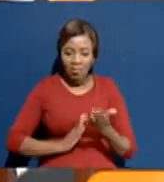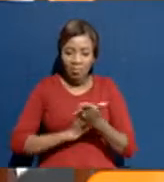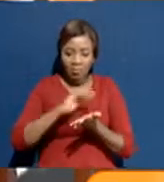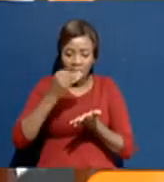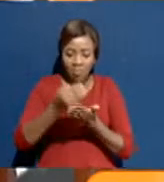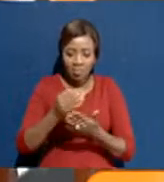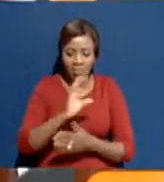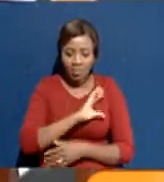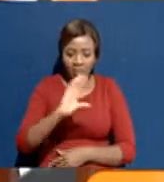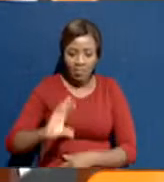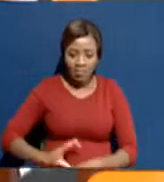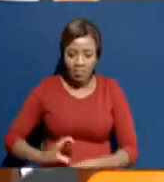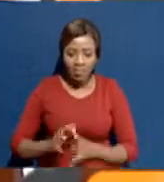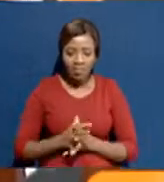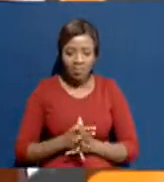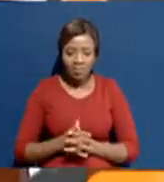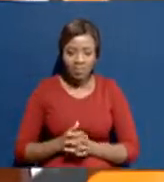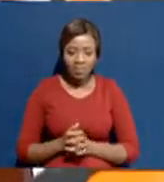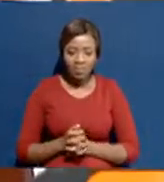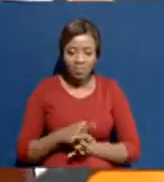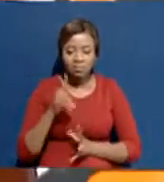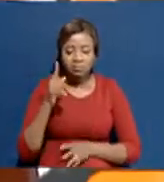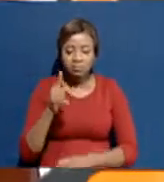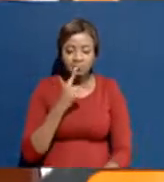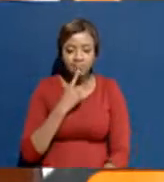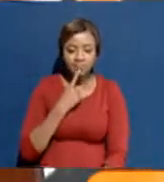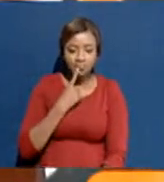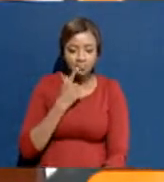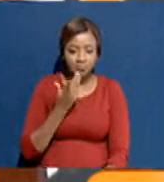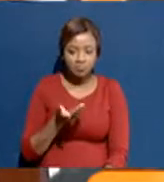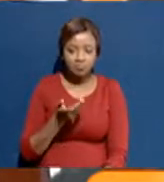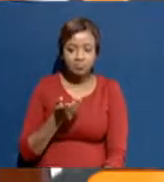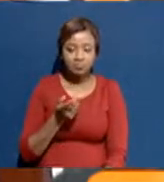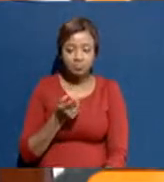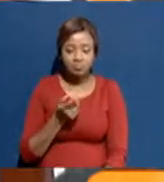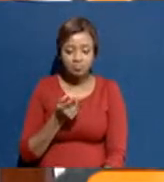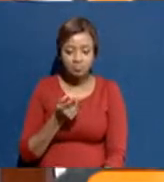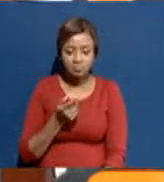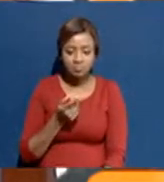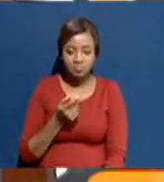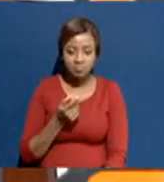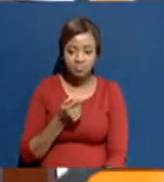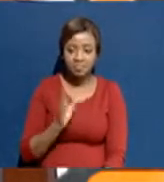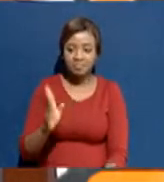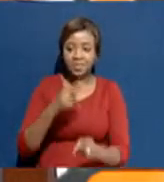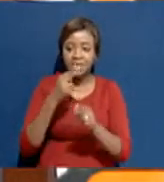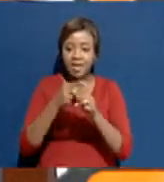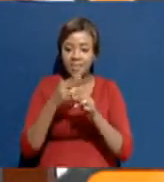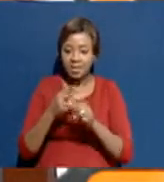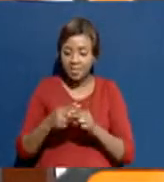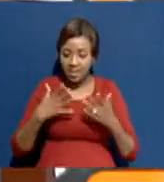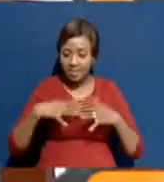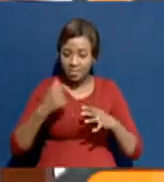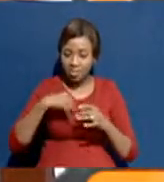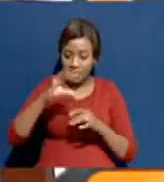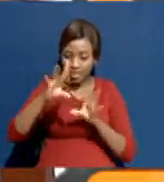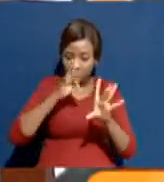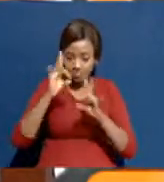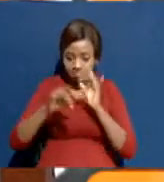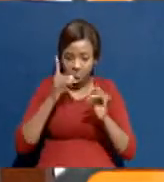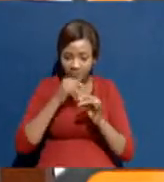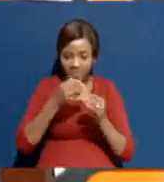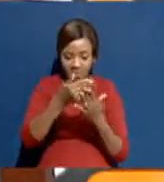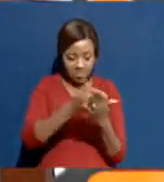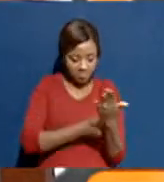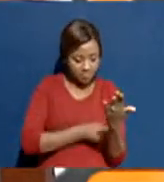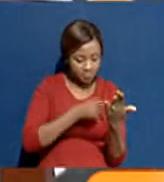Engineer Sharawe, was saying, you know, this is the names of the guys whom we have selected for different jobs. So when it came